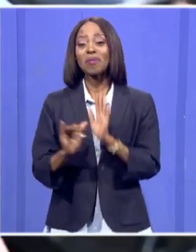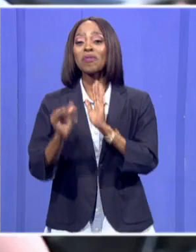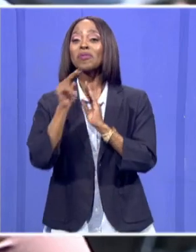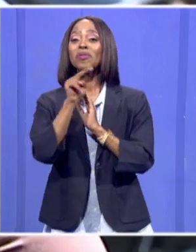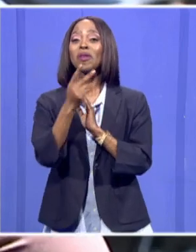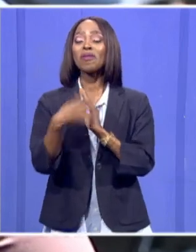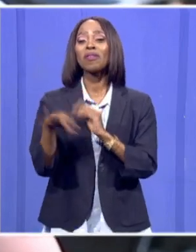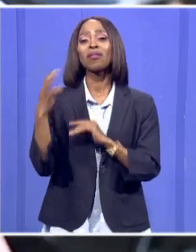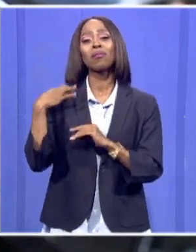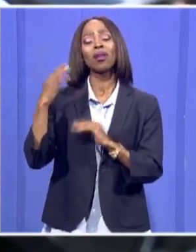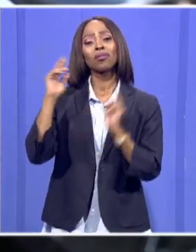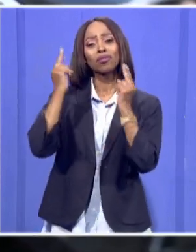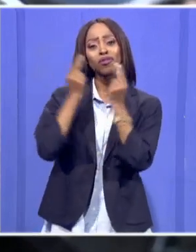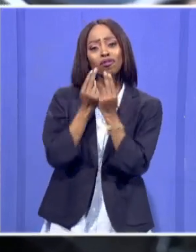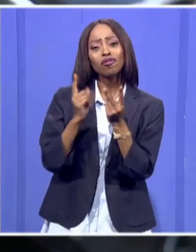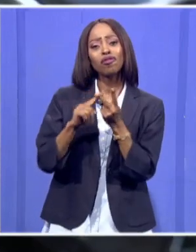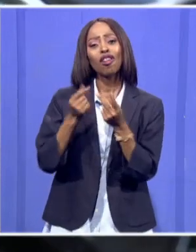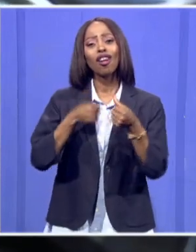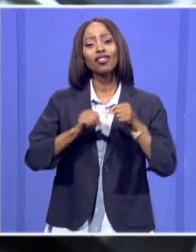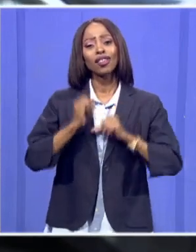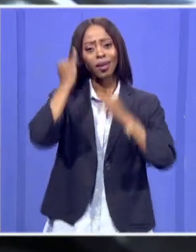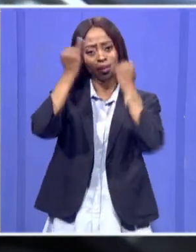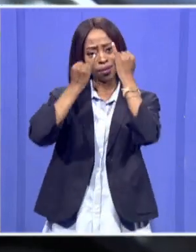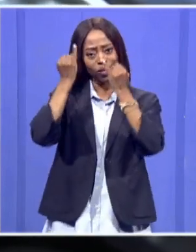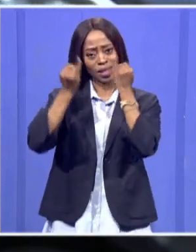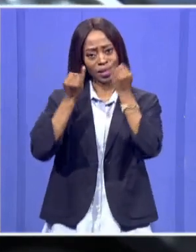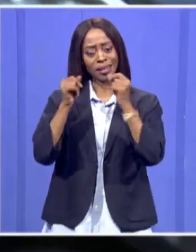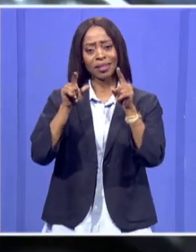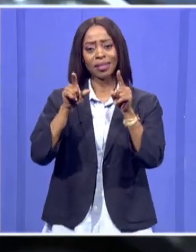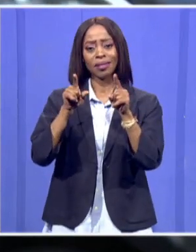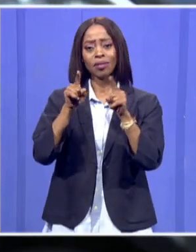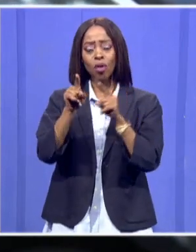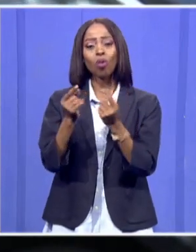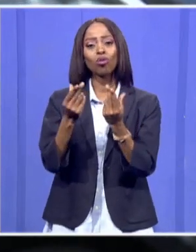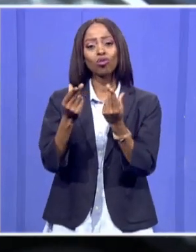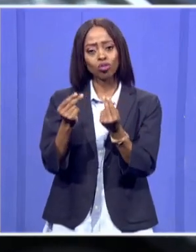Education and Science and Innovation just conducting that launch earlier.